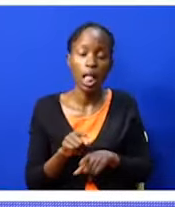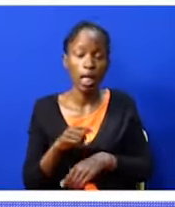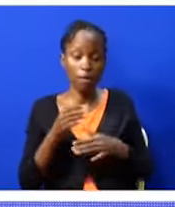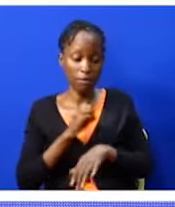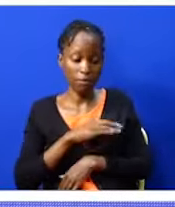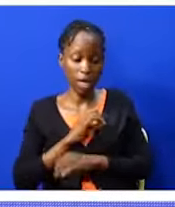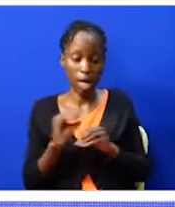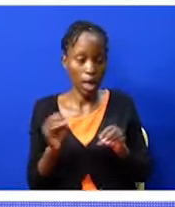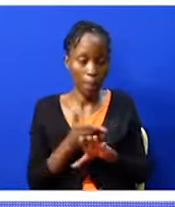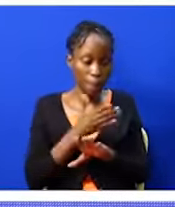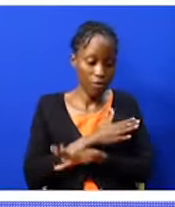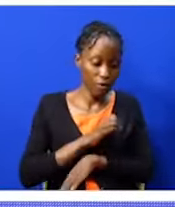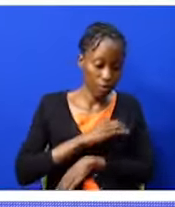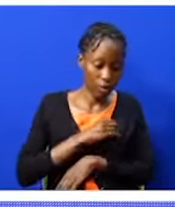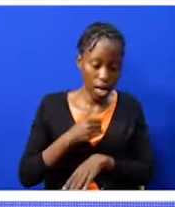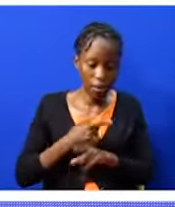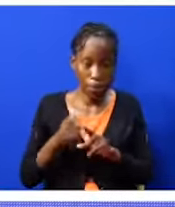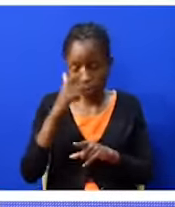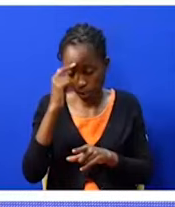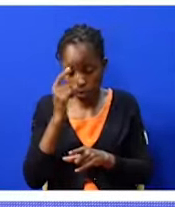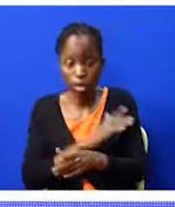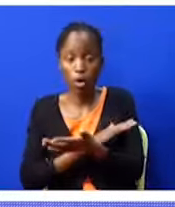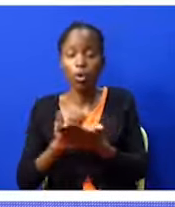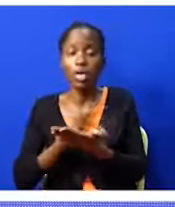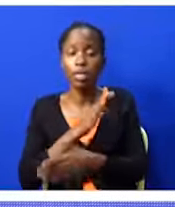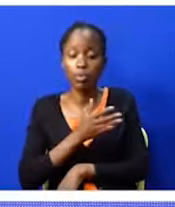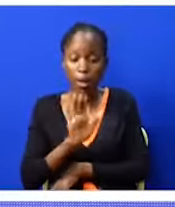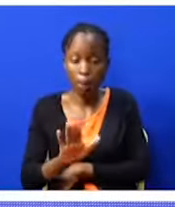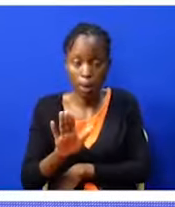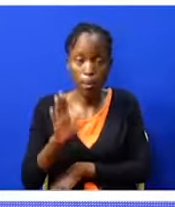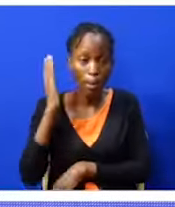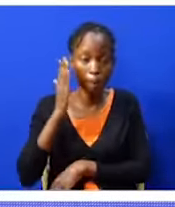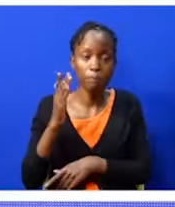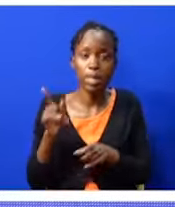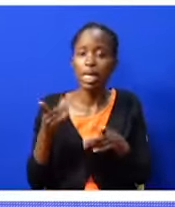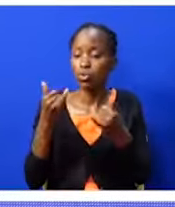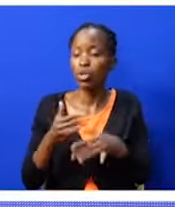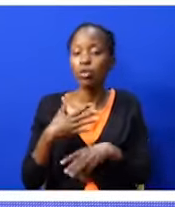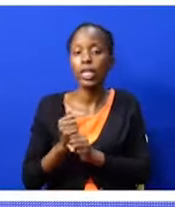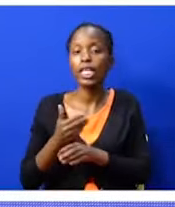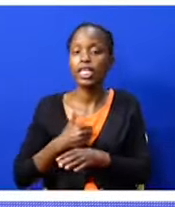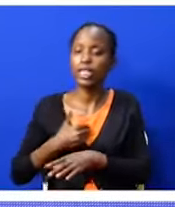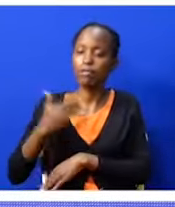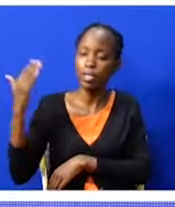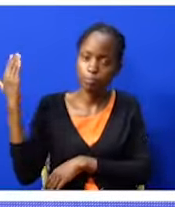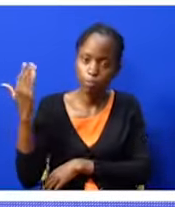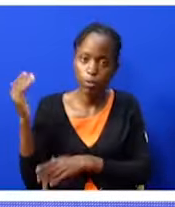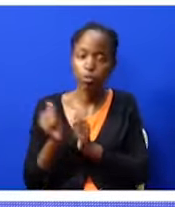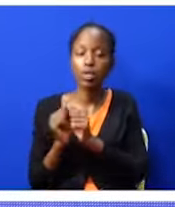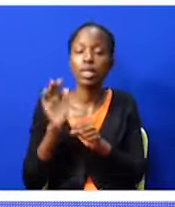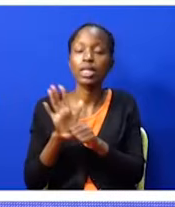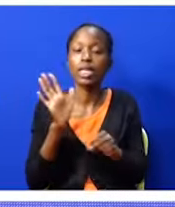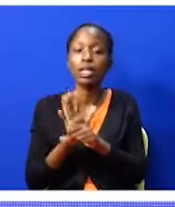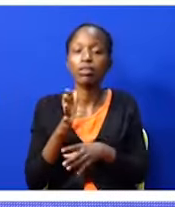fear. He was empowered by the Holy Spirit. And he spoke with a lot of boldness. And that particular